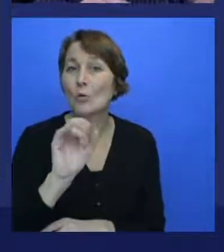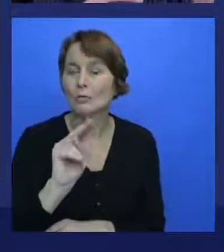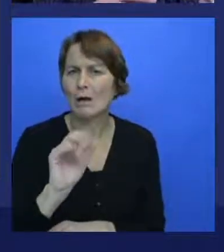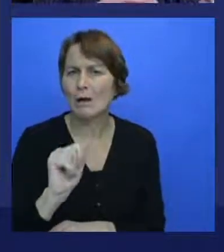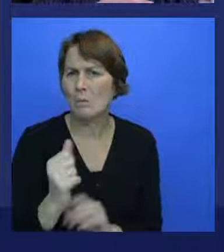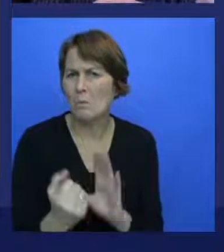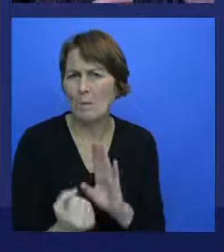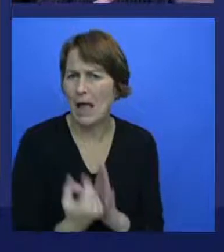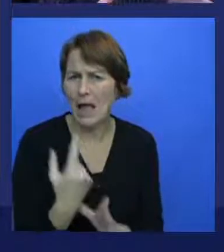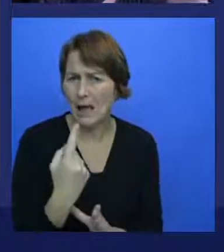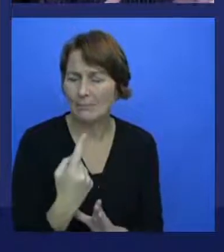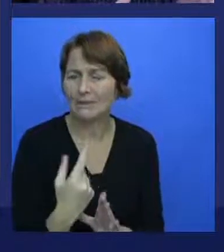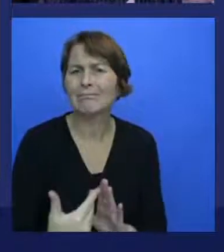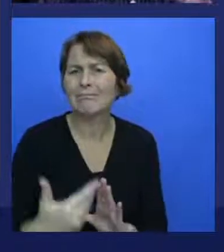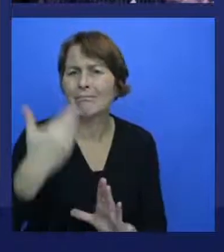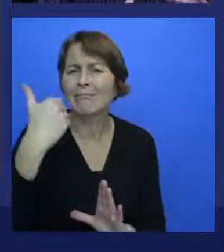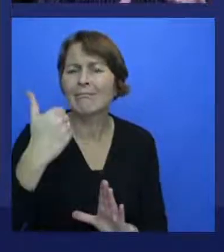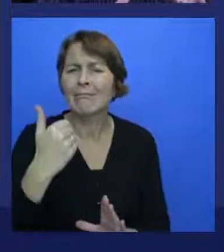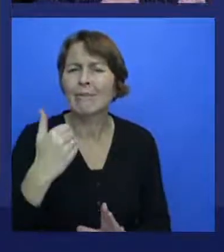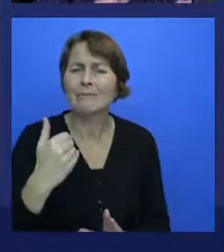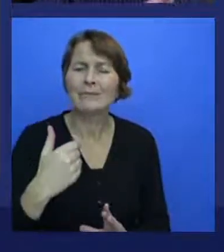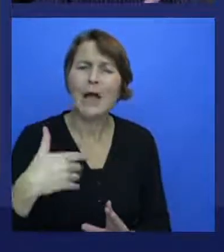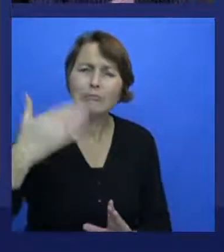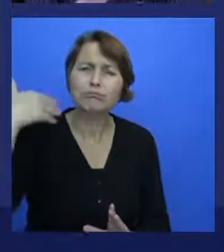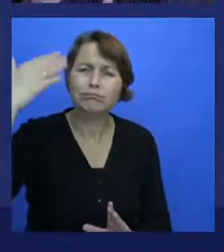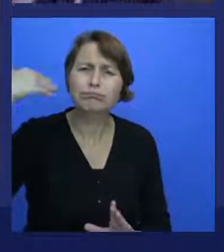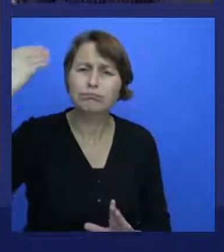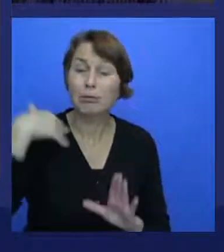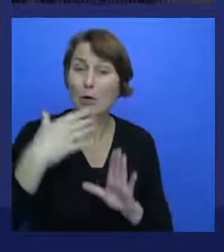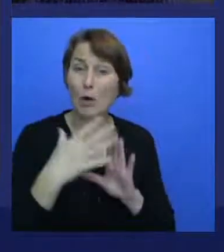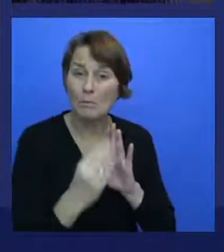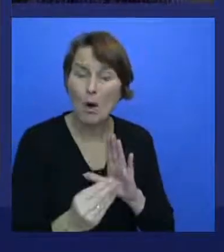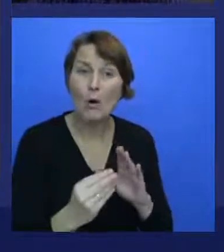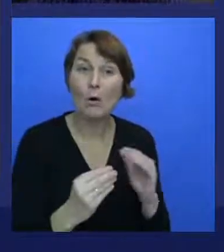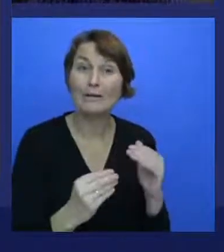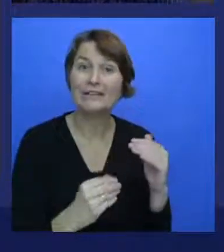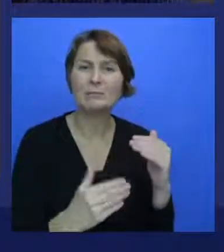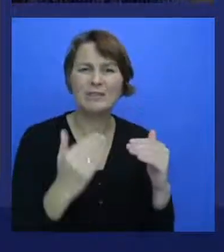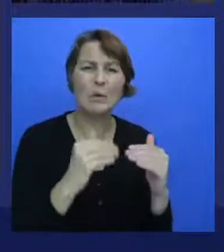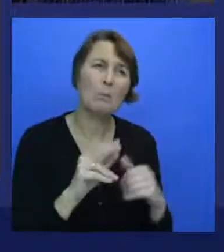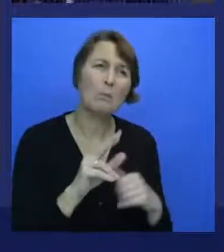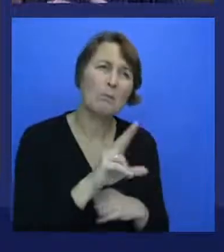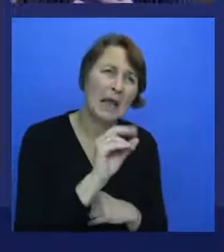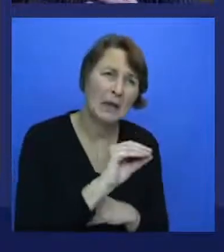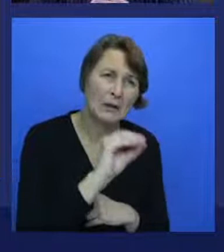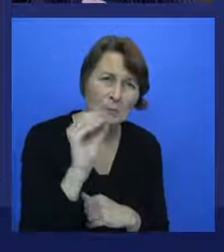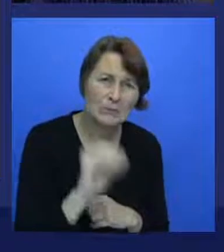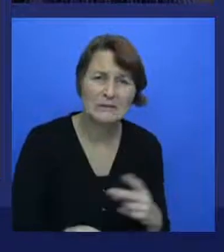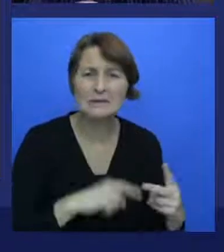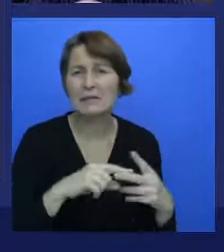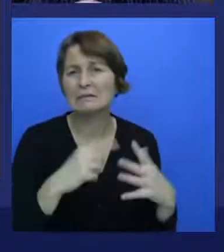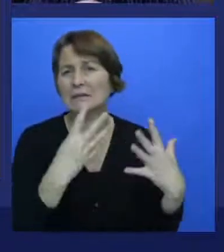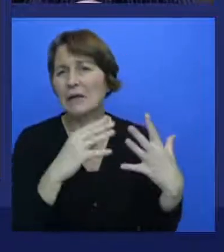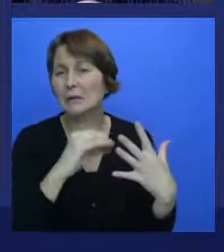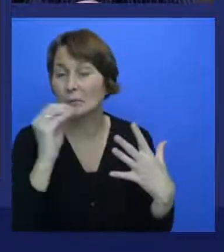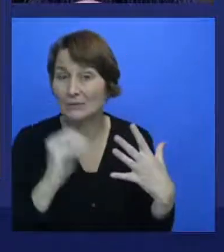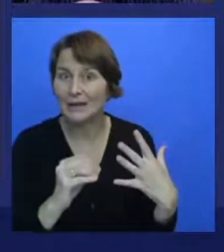that were 93, 94% accurate suddenly jumped up to 99% accurate by switching over to that neural net